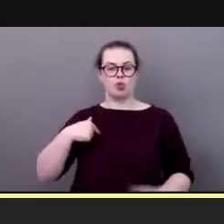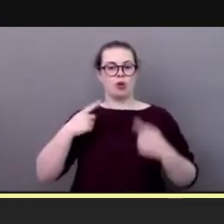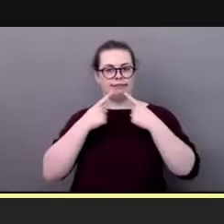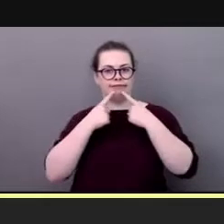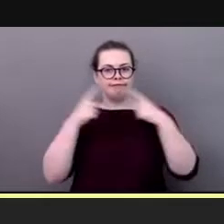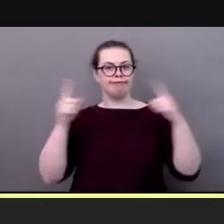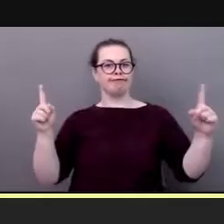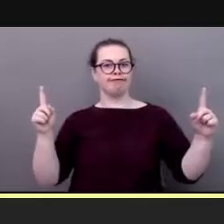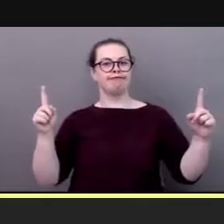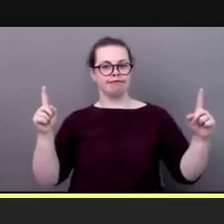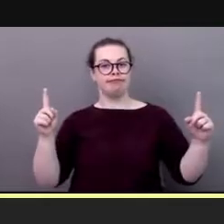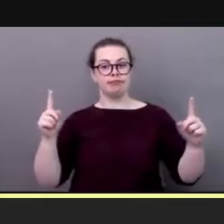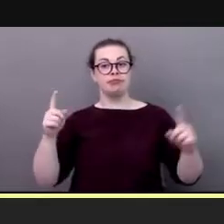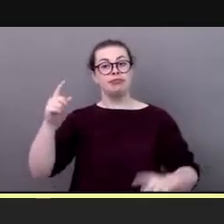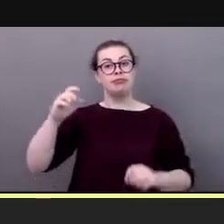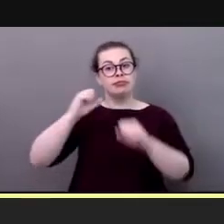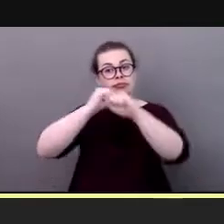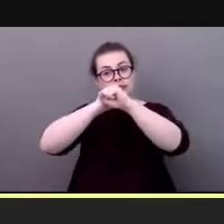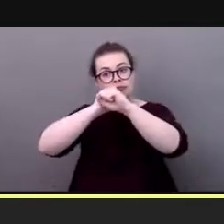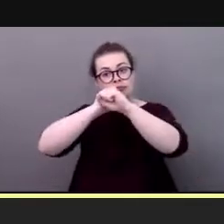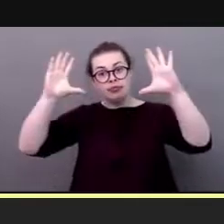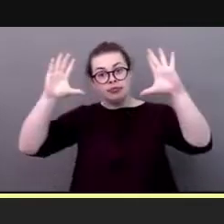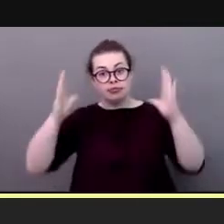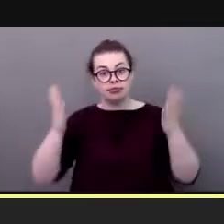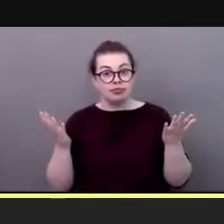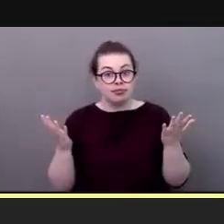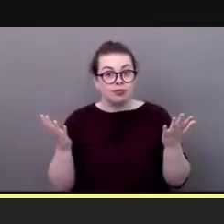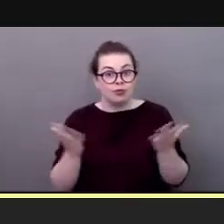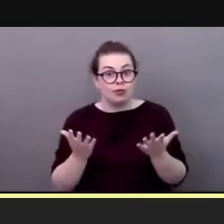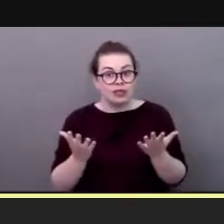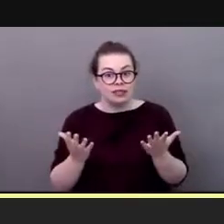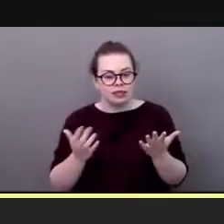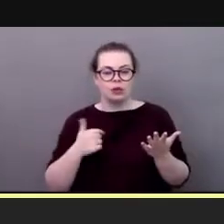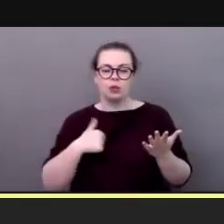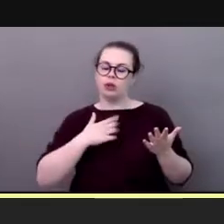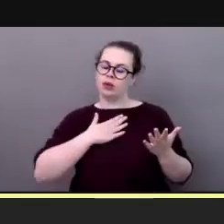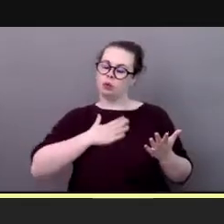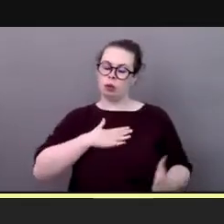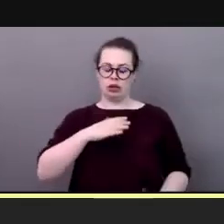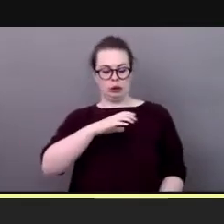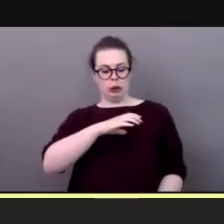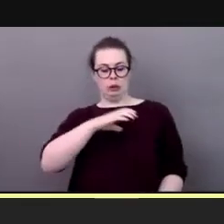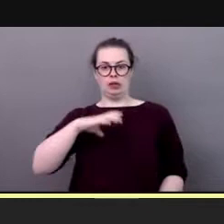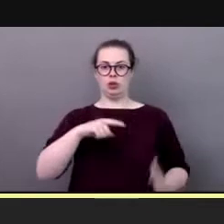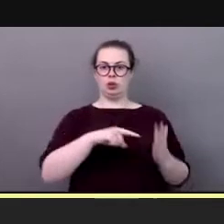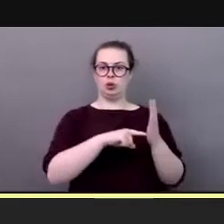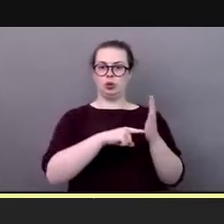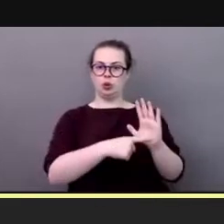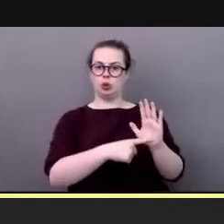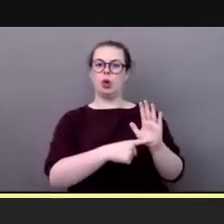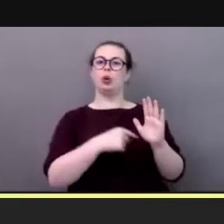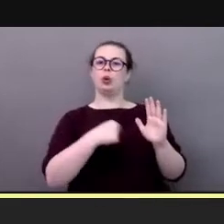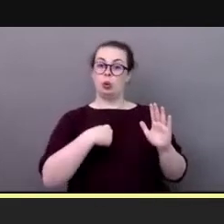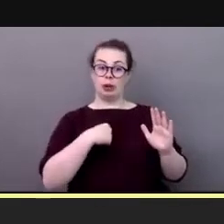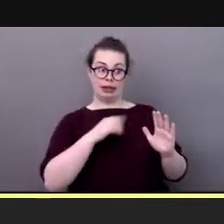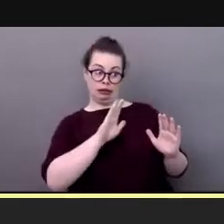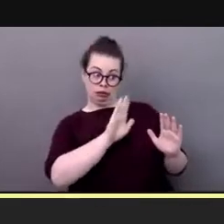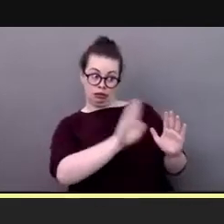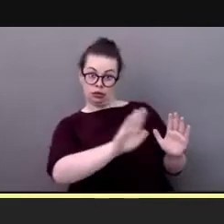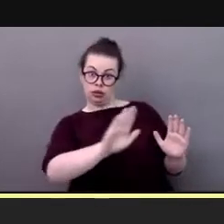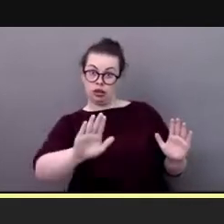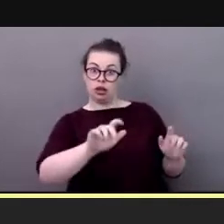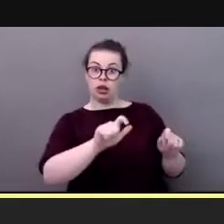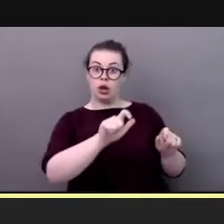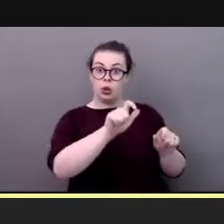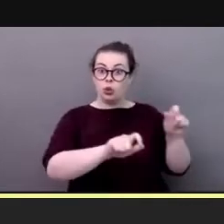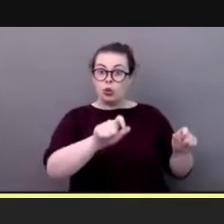to show a commitment to humanitarian principles, the same principles in a